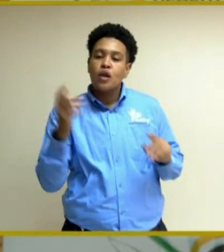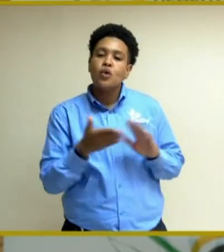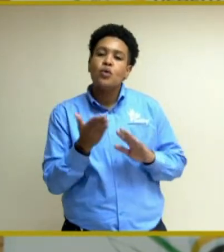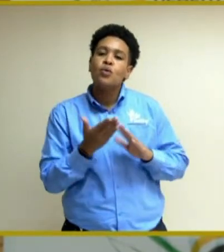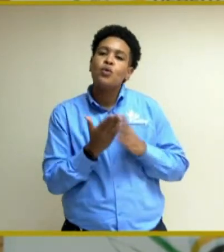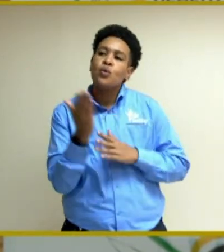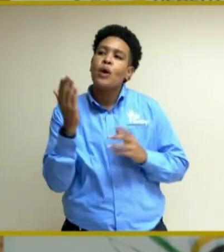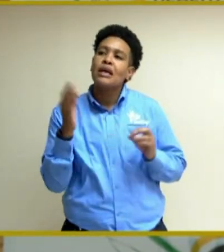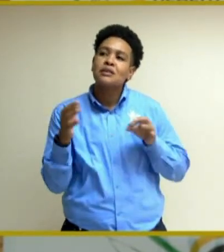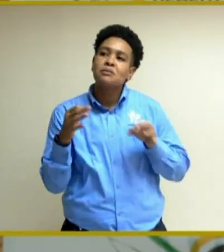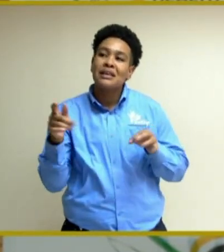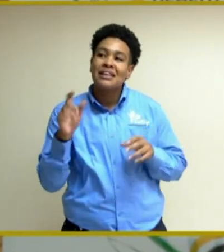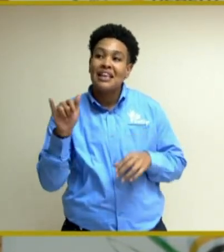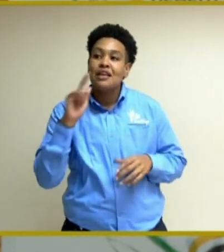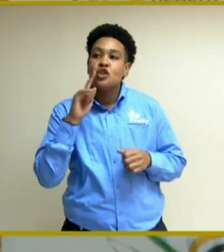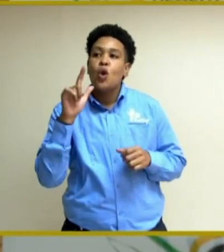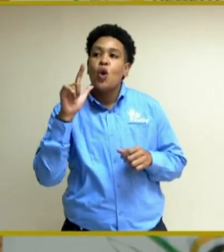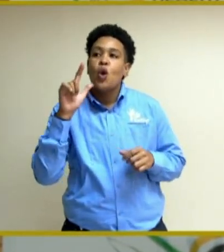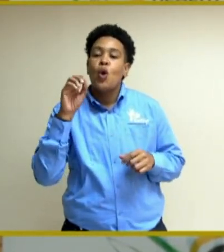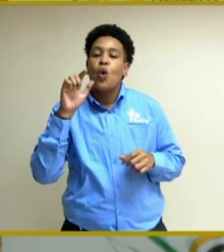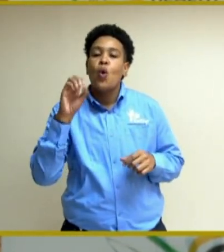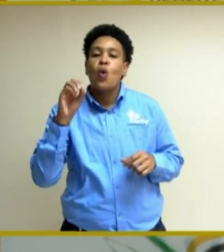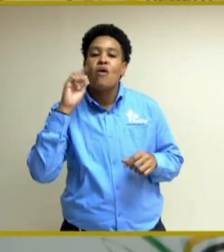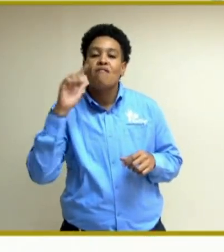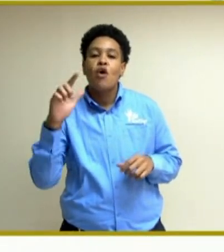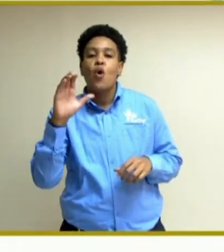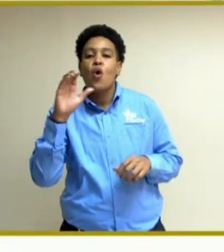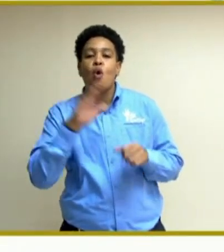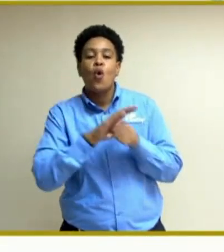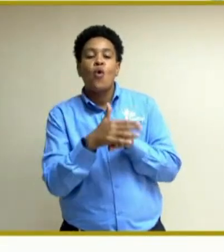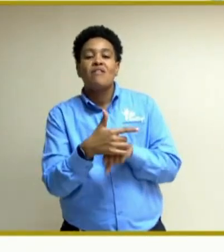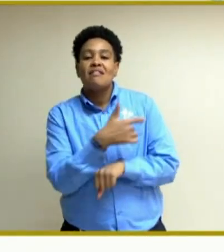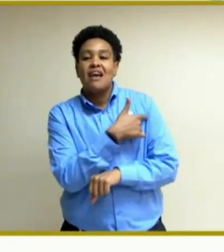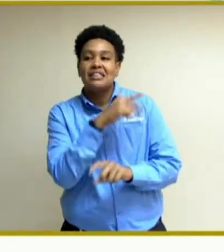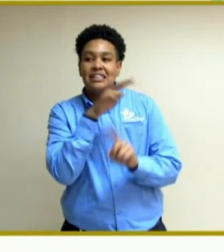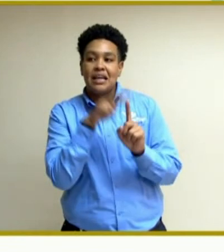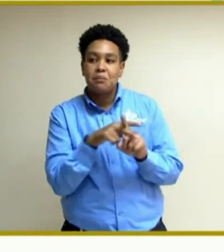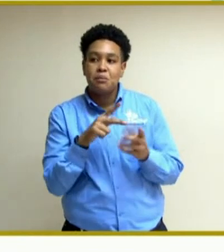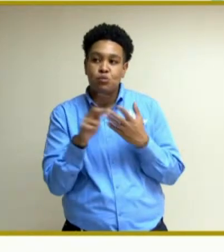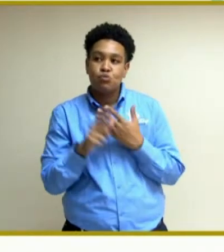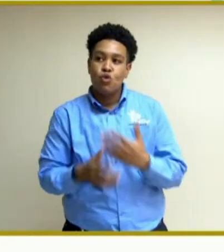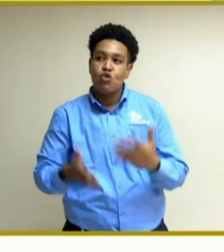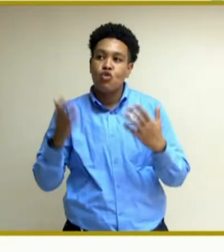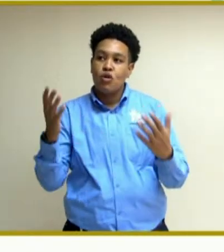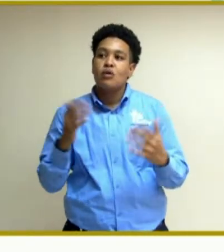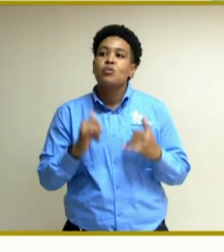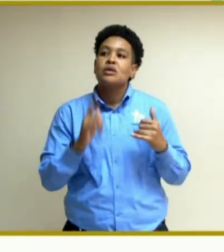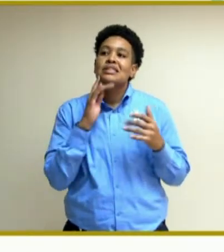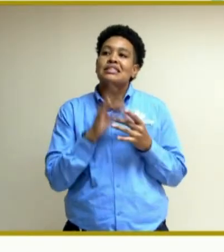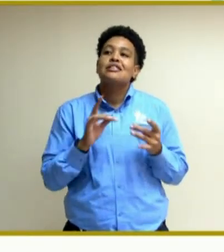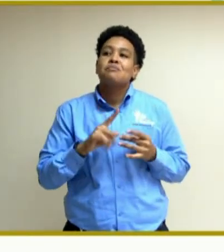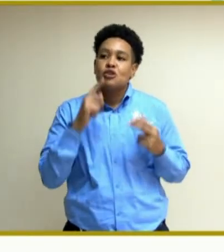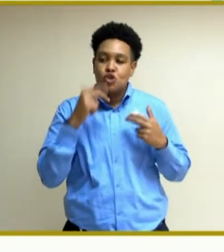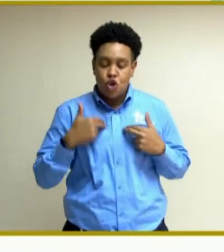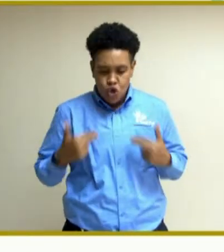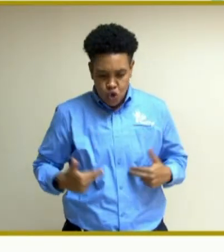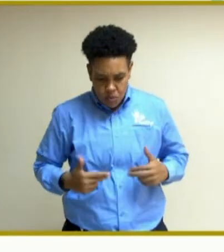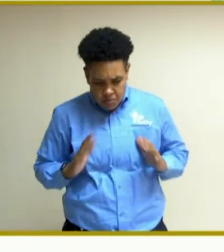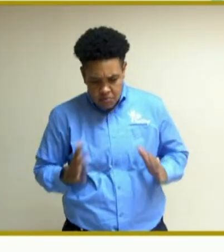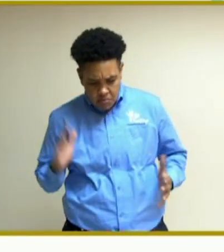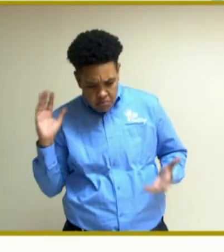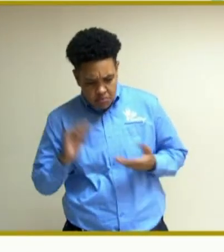through. And by the way, that's the logo for the COVID-19 Vaccine Implementation Program, which speaks to human well-being,